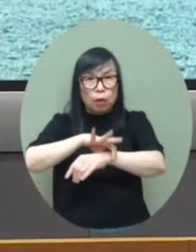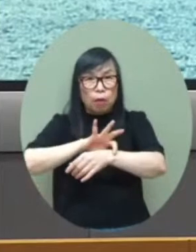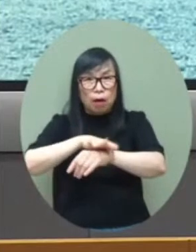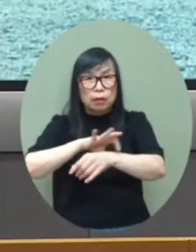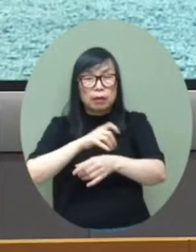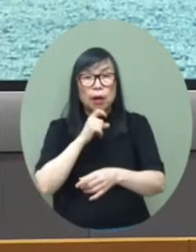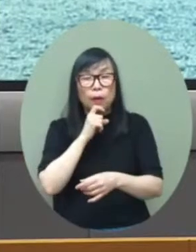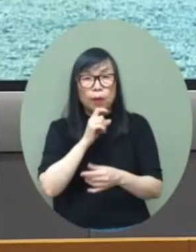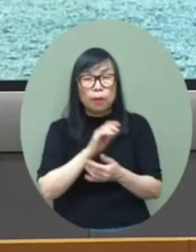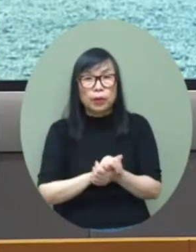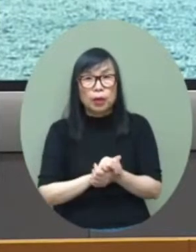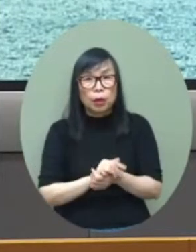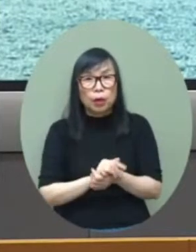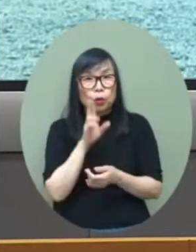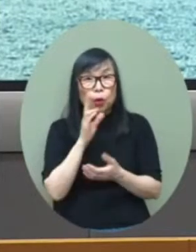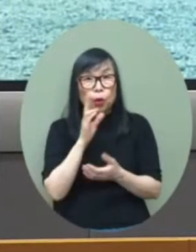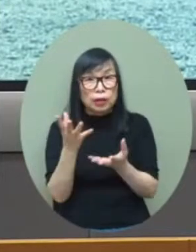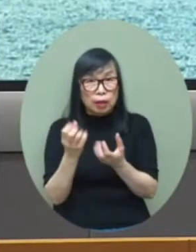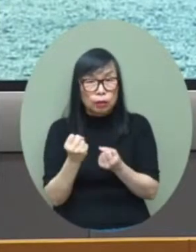supplies,